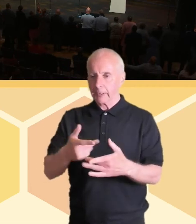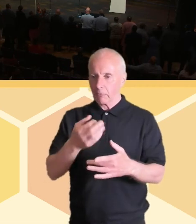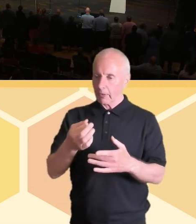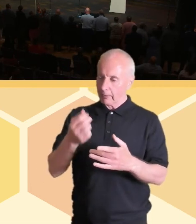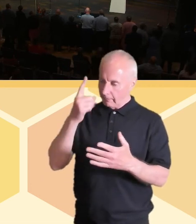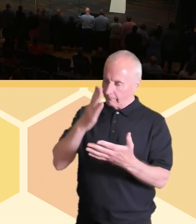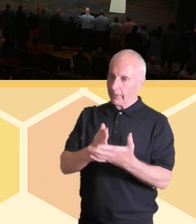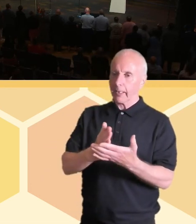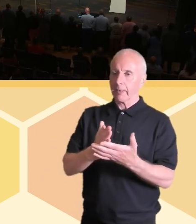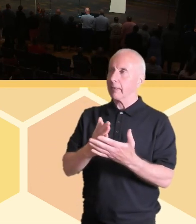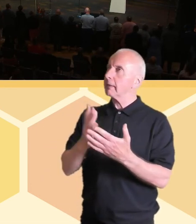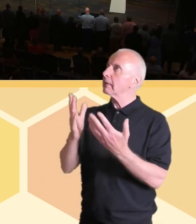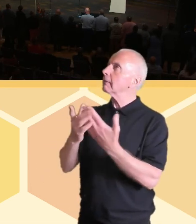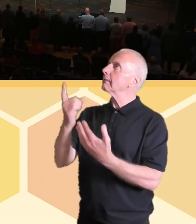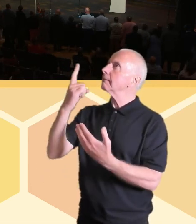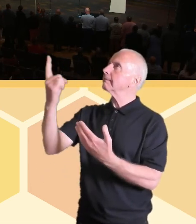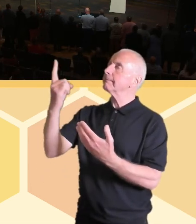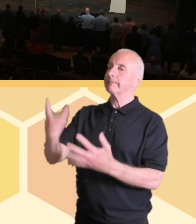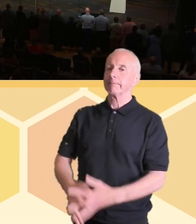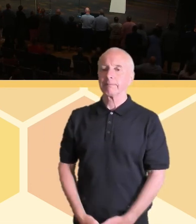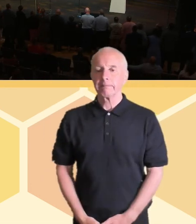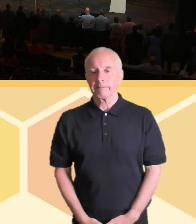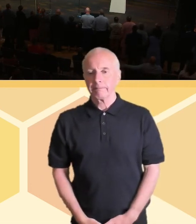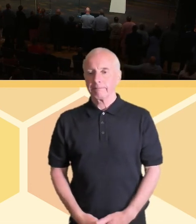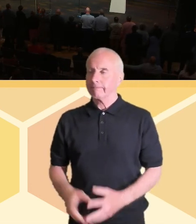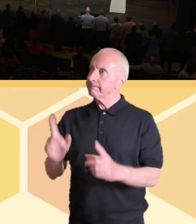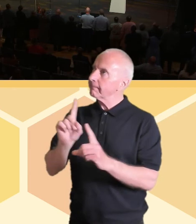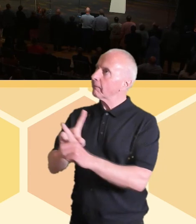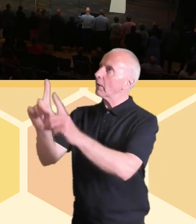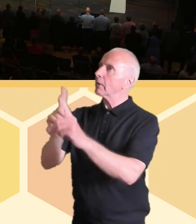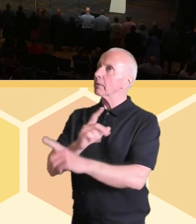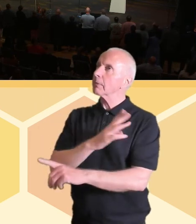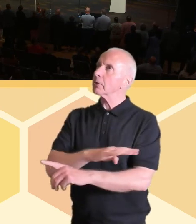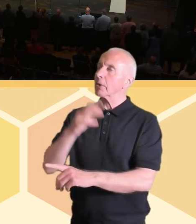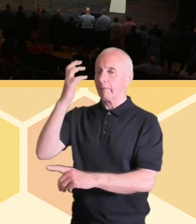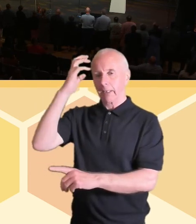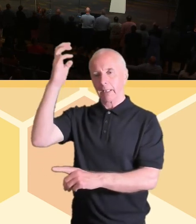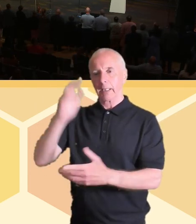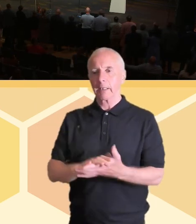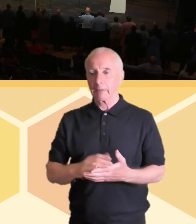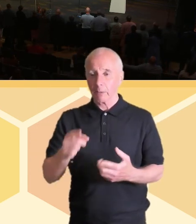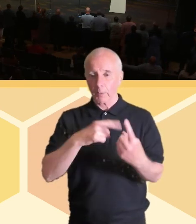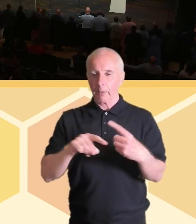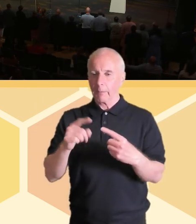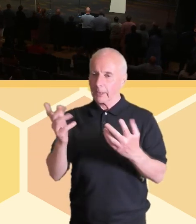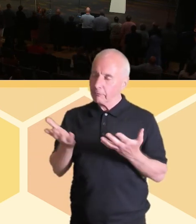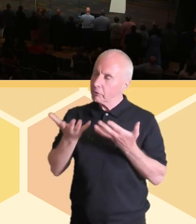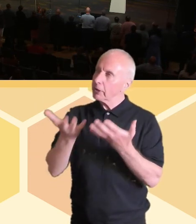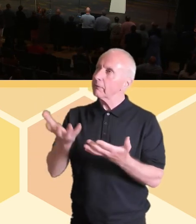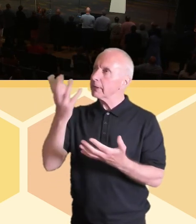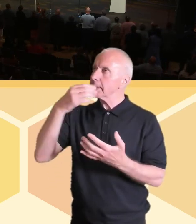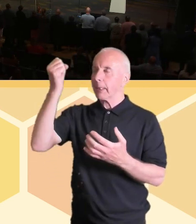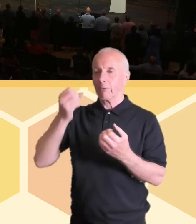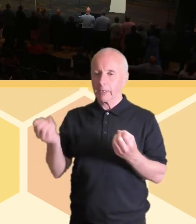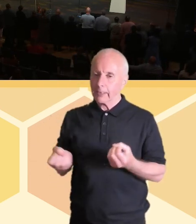our faithful God. Following the servant King. We will be generous of spirit, encouraging